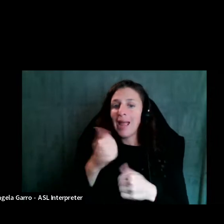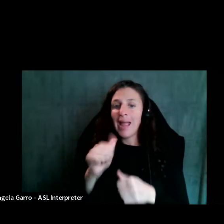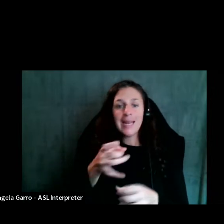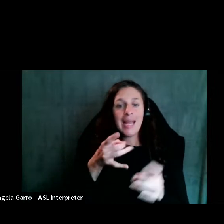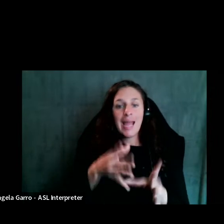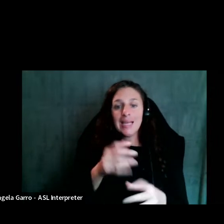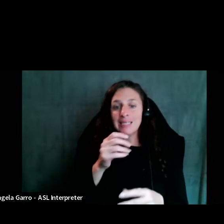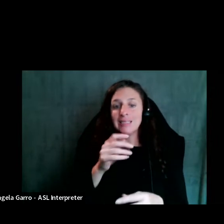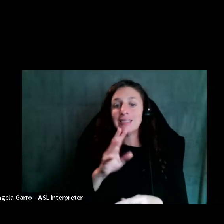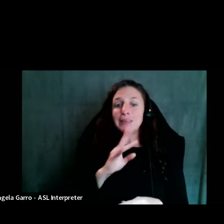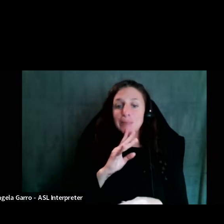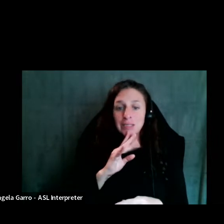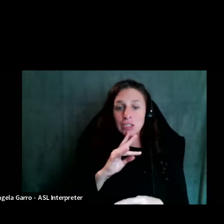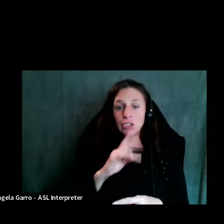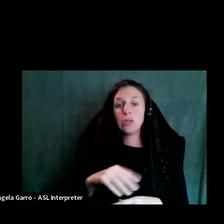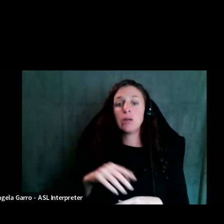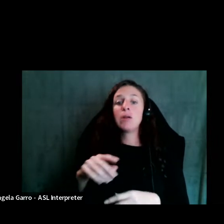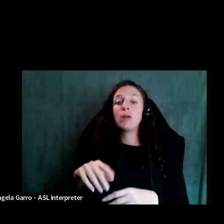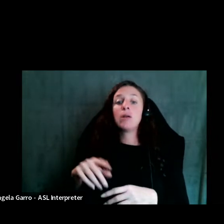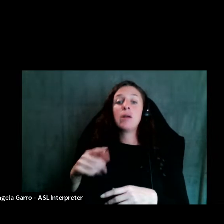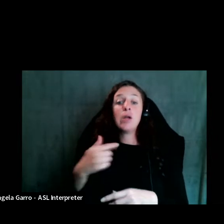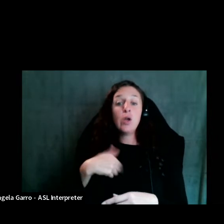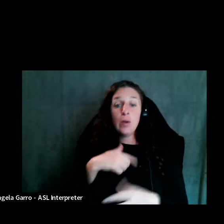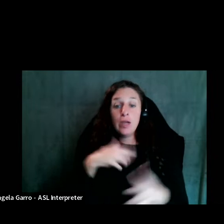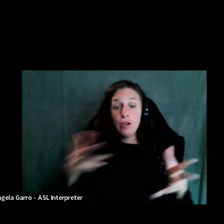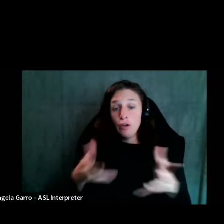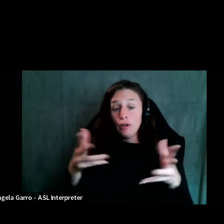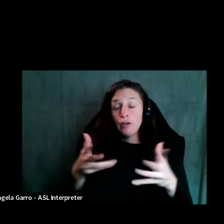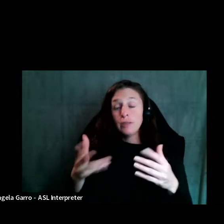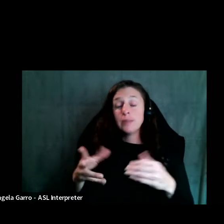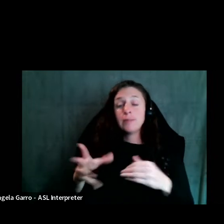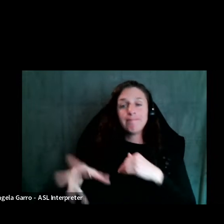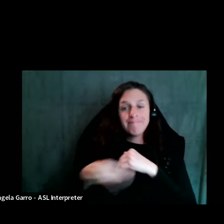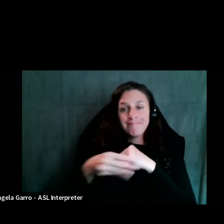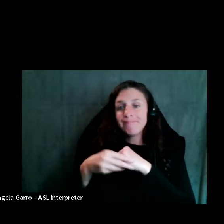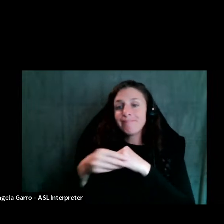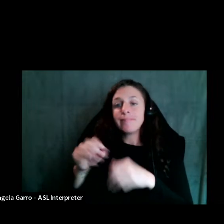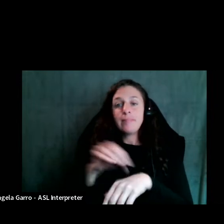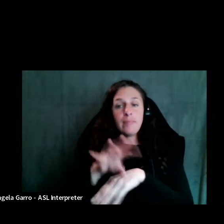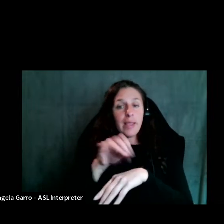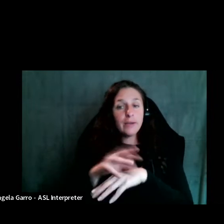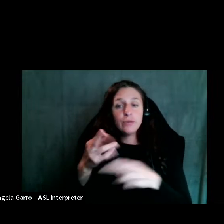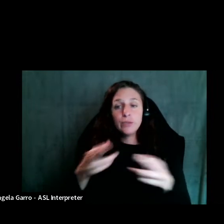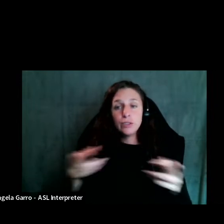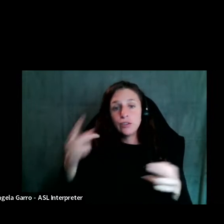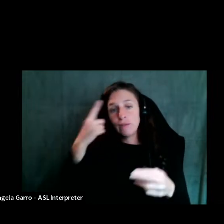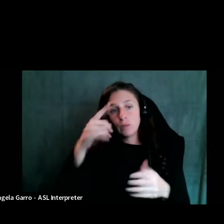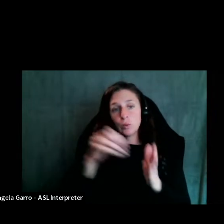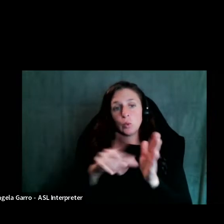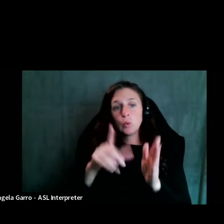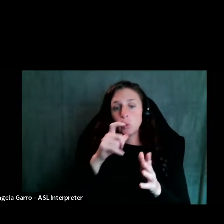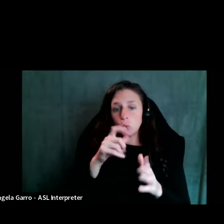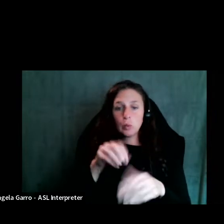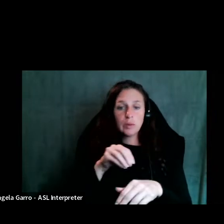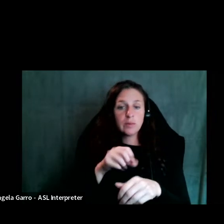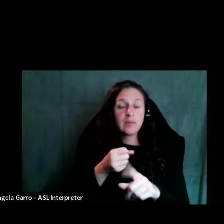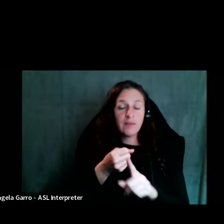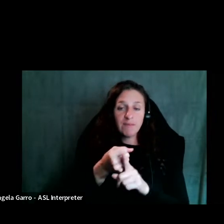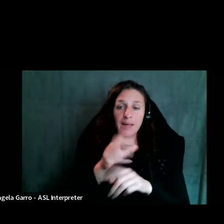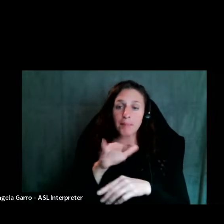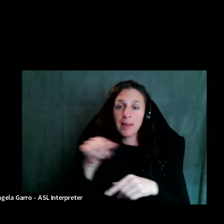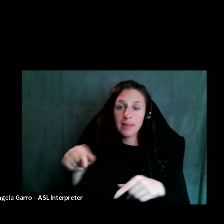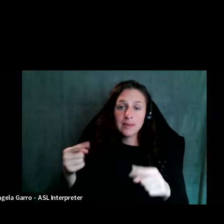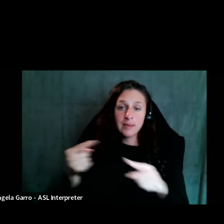and we encourage the allocation of additional counseling resources for students affected by this conflict so that they